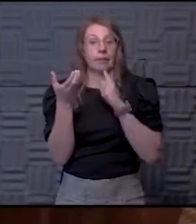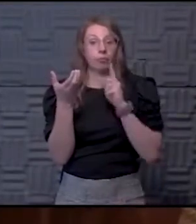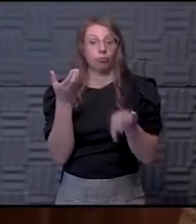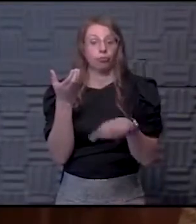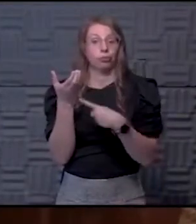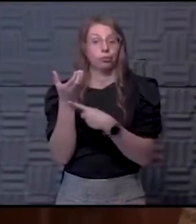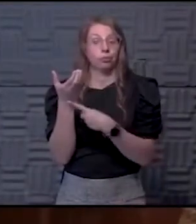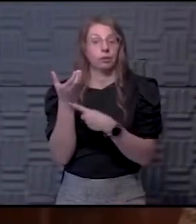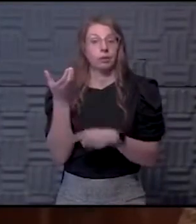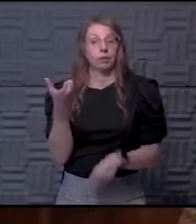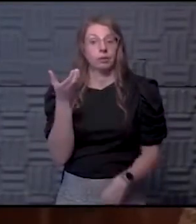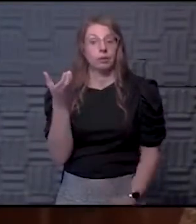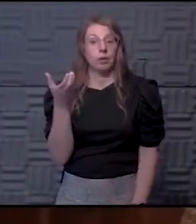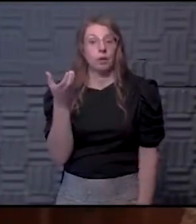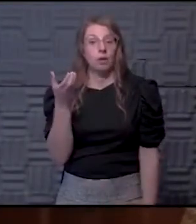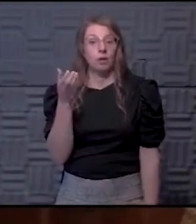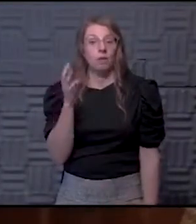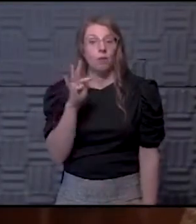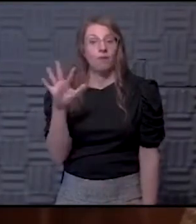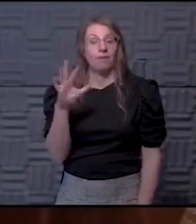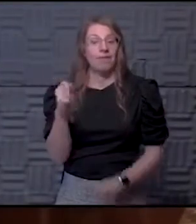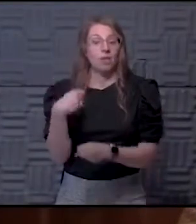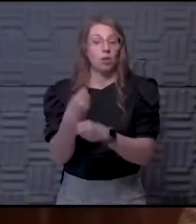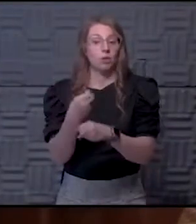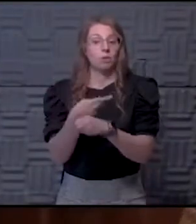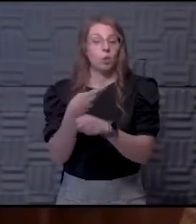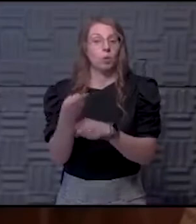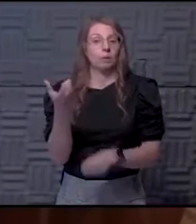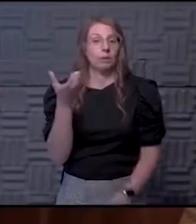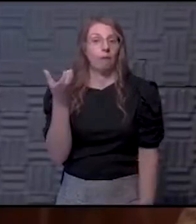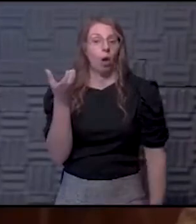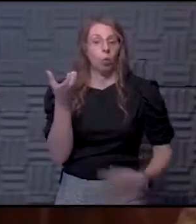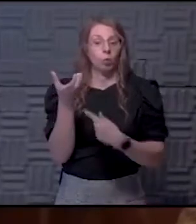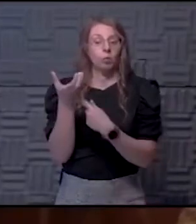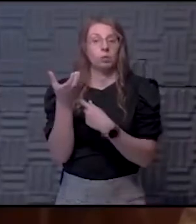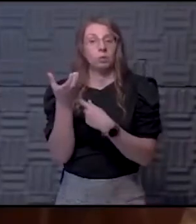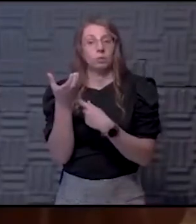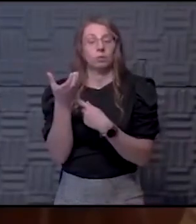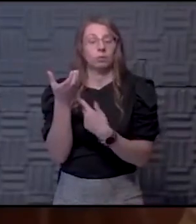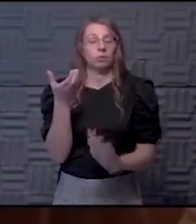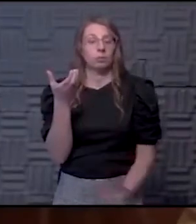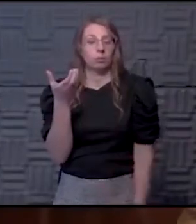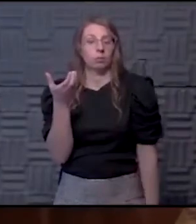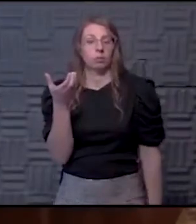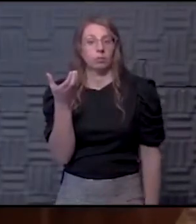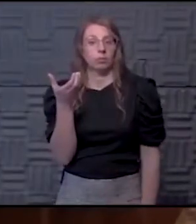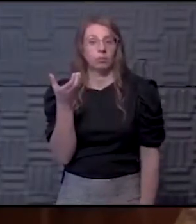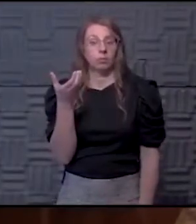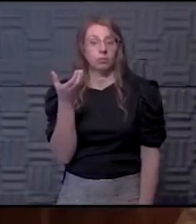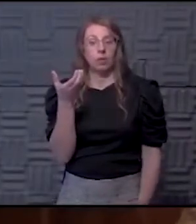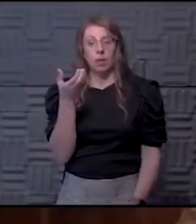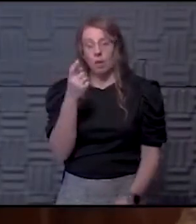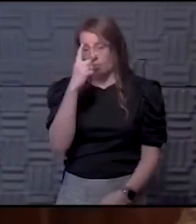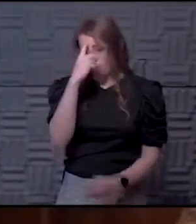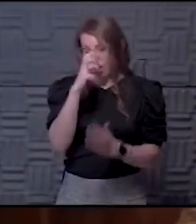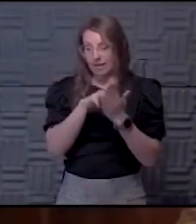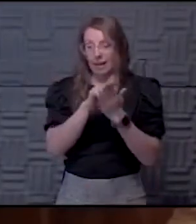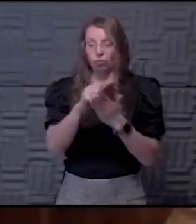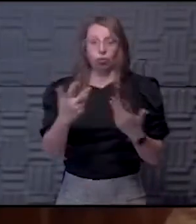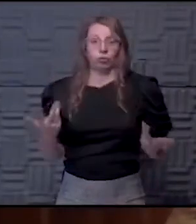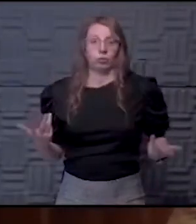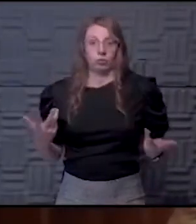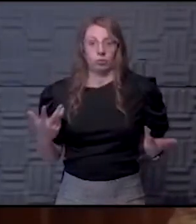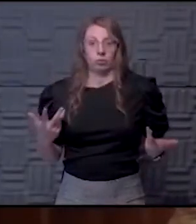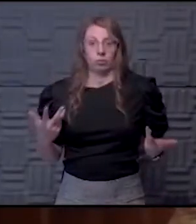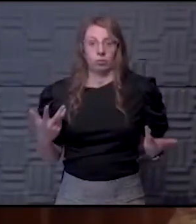what does 45 years of using a cell phone do to rates of, pick something, brain cancer. You don't